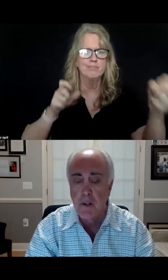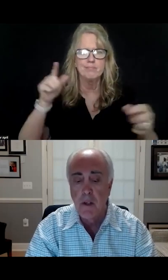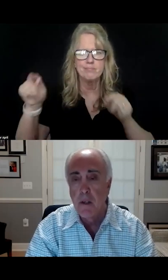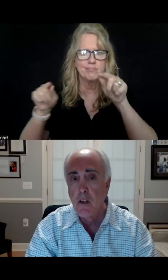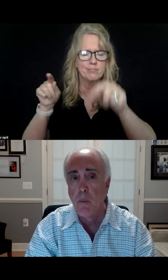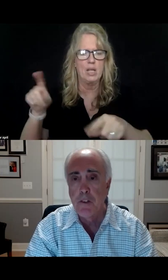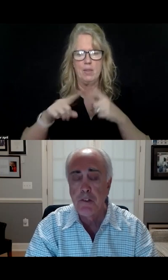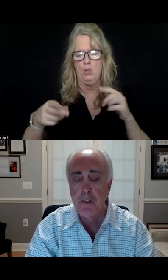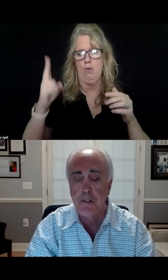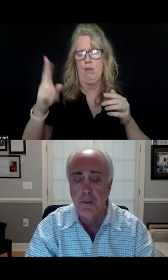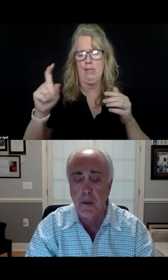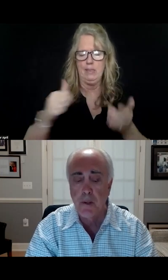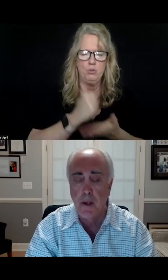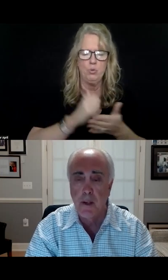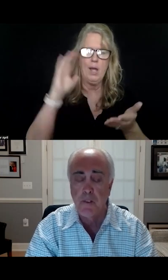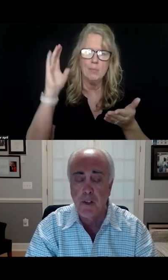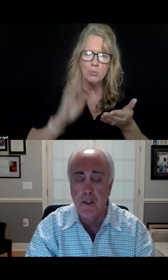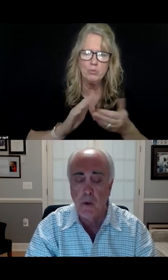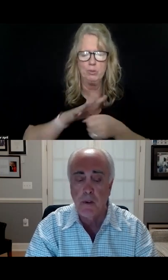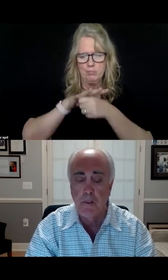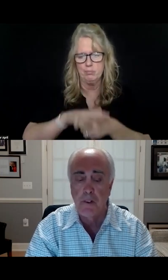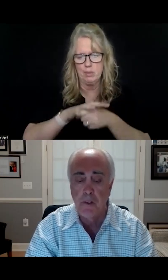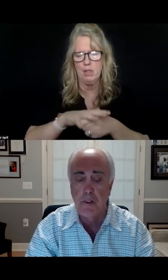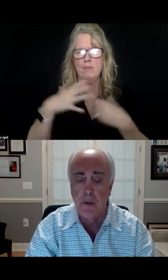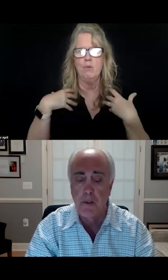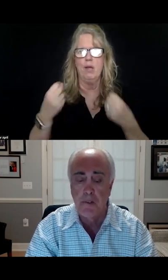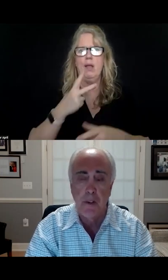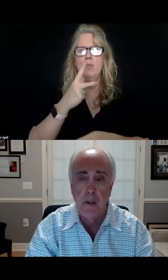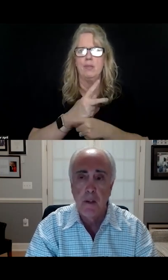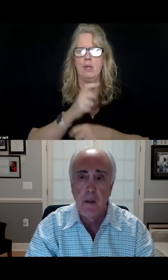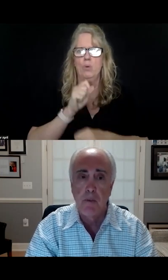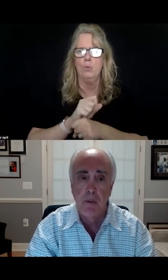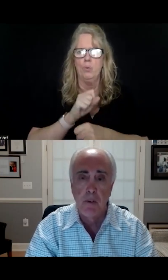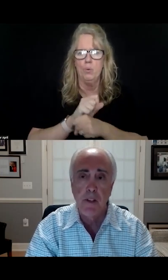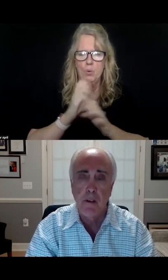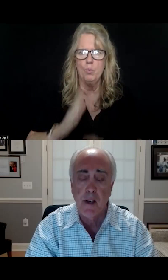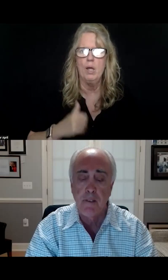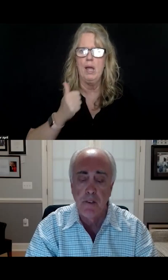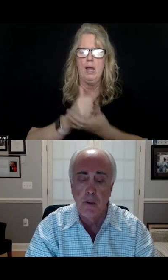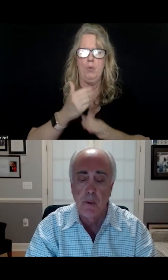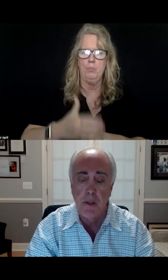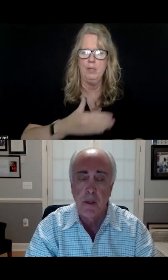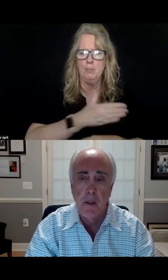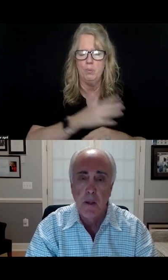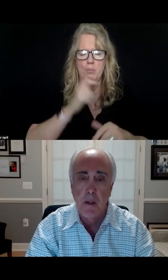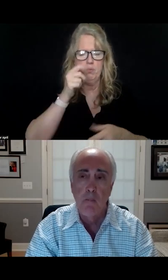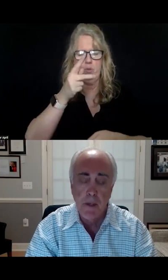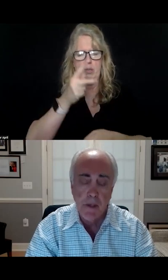need, reducing the strain on healthcare workers in those areas, improving care